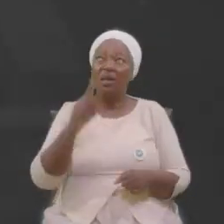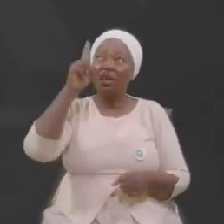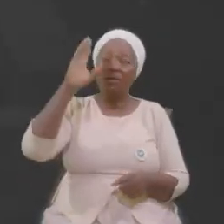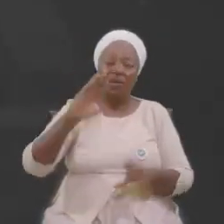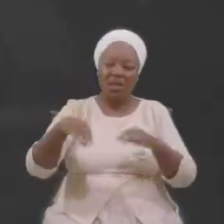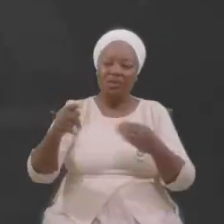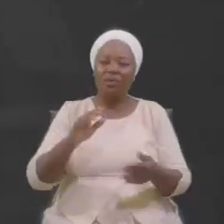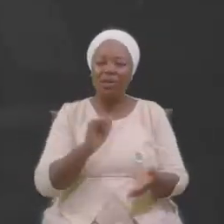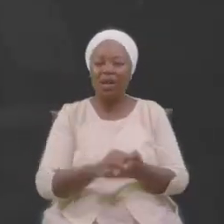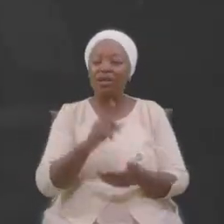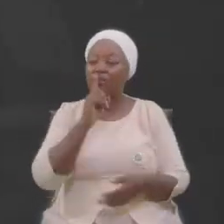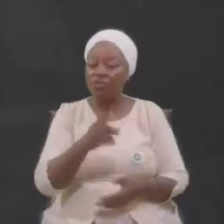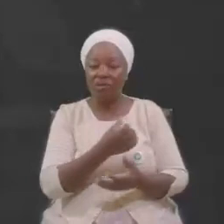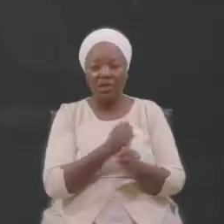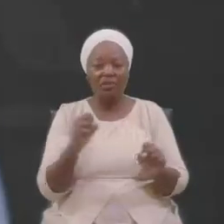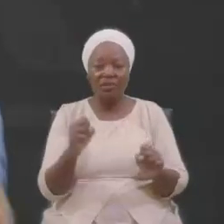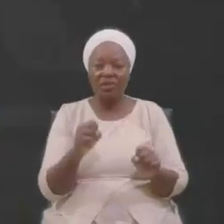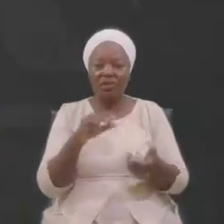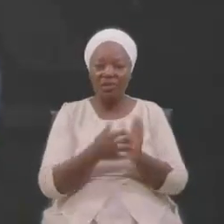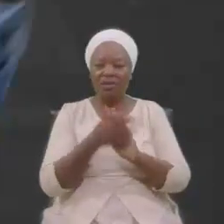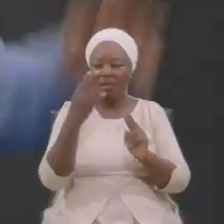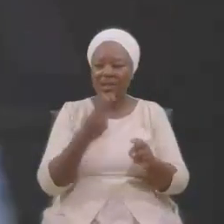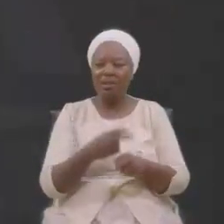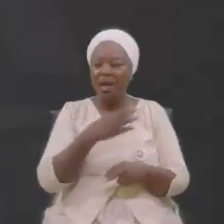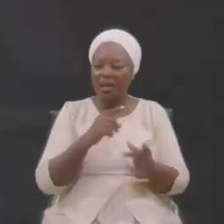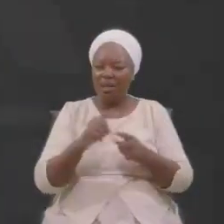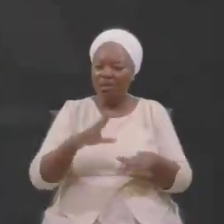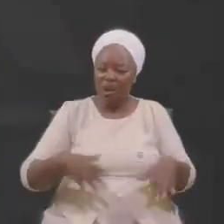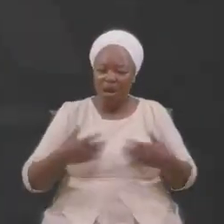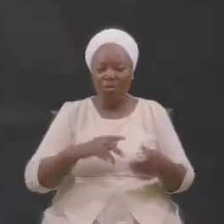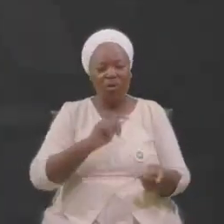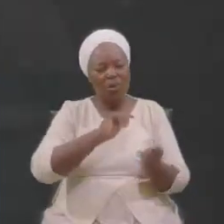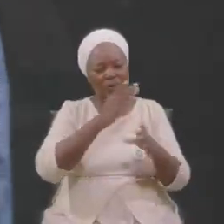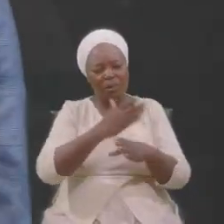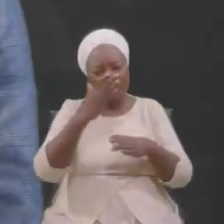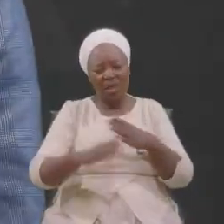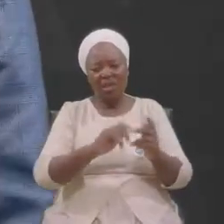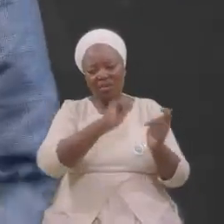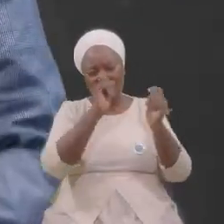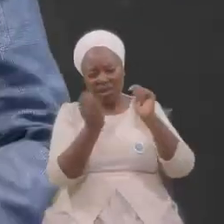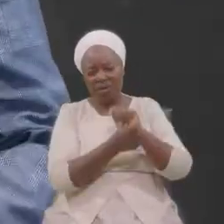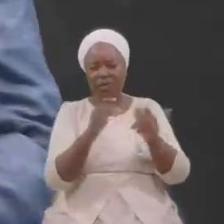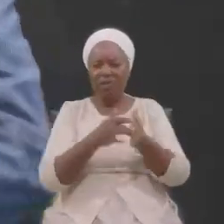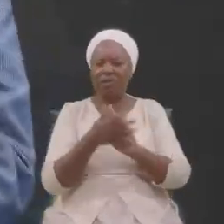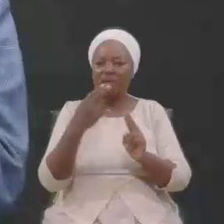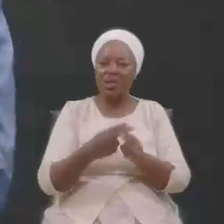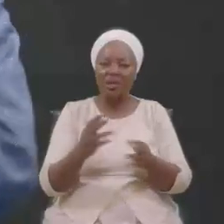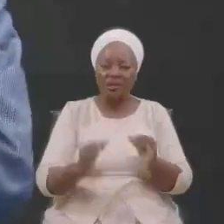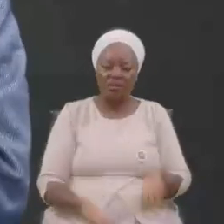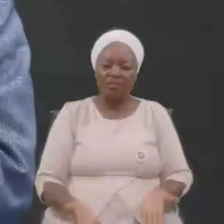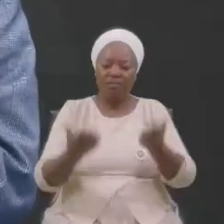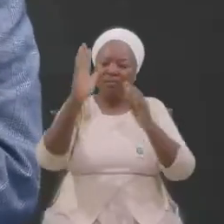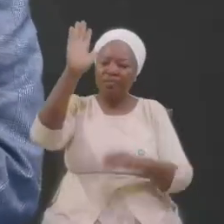genuine salvation, and your life will be totally transformed. You raise up your hand. If you are raising up your